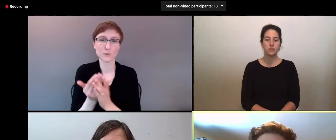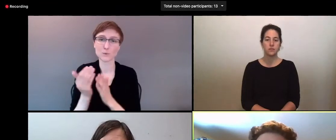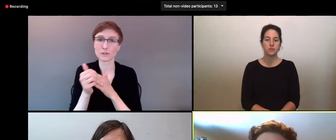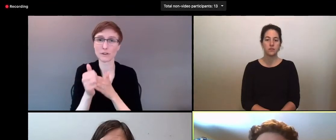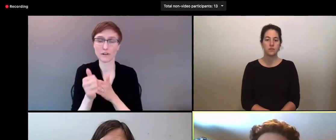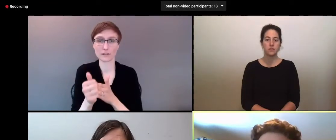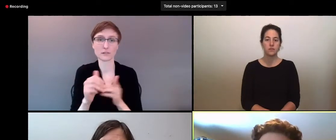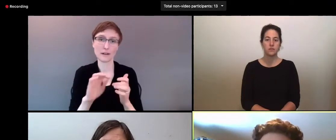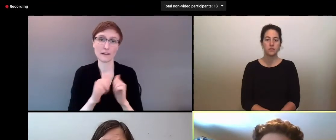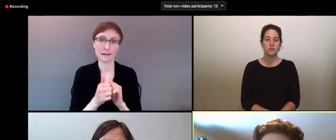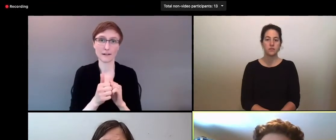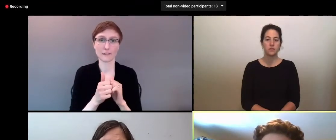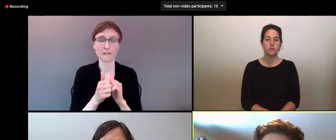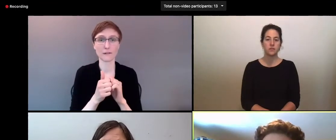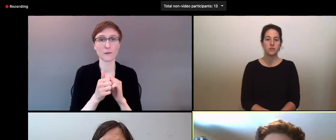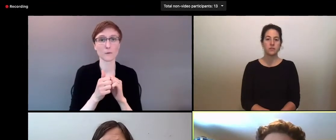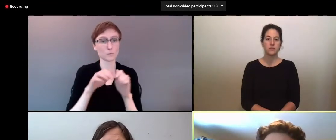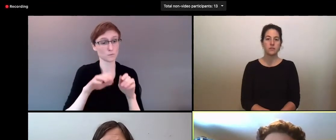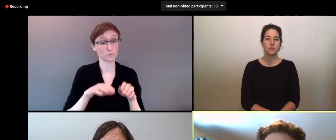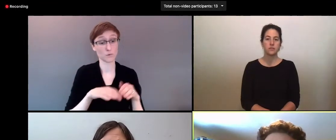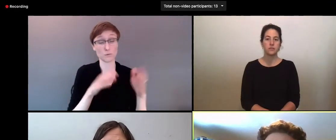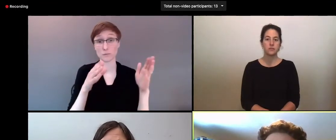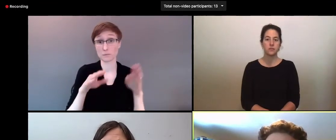up farmer markets more.